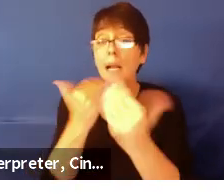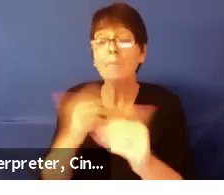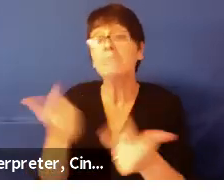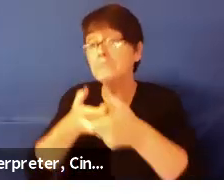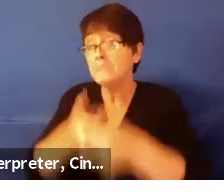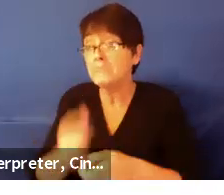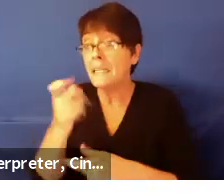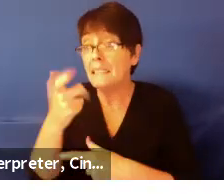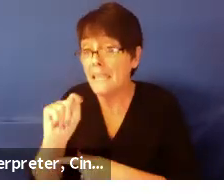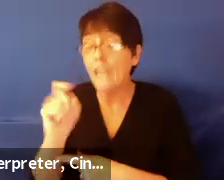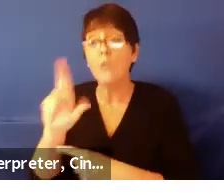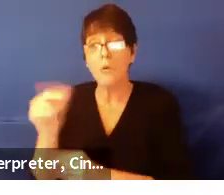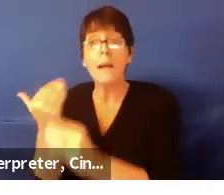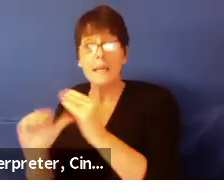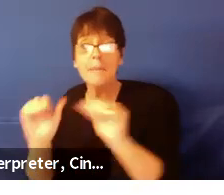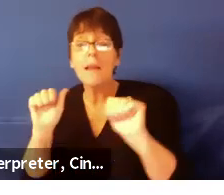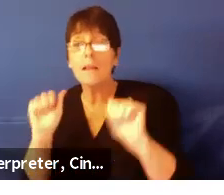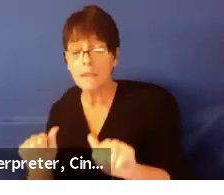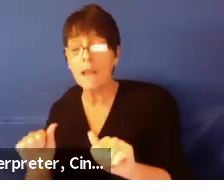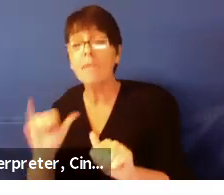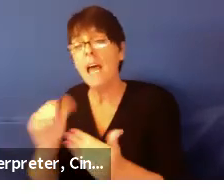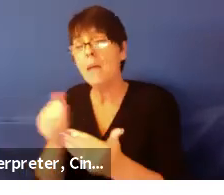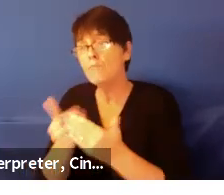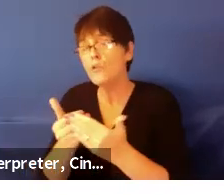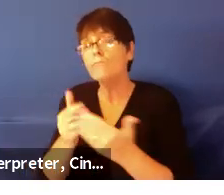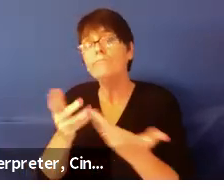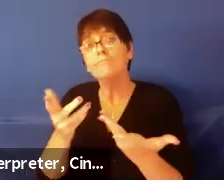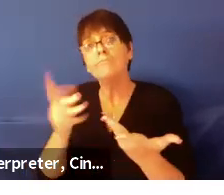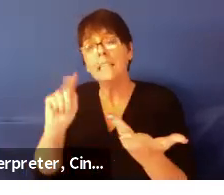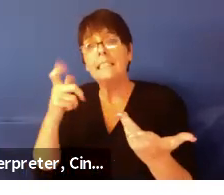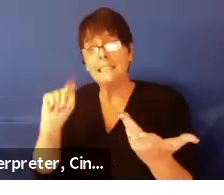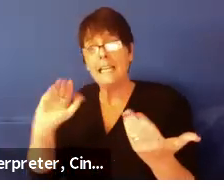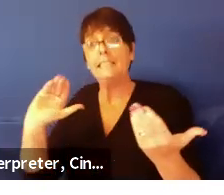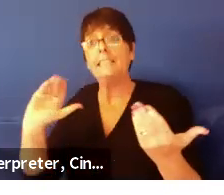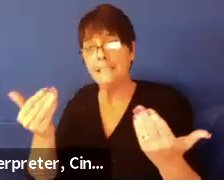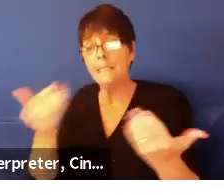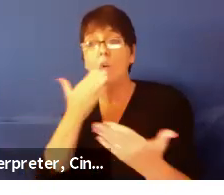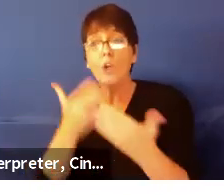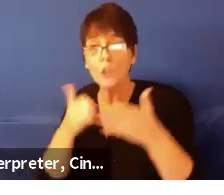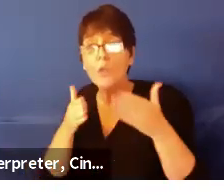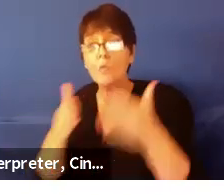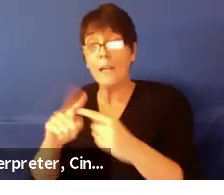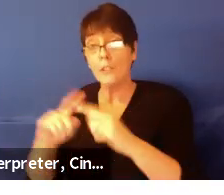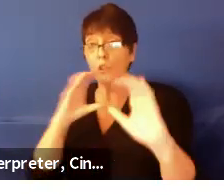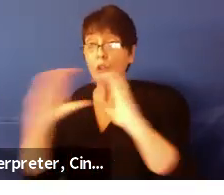or email. Text has proved to be a really great way of communicating with